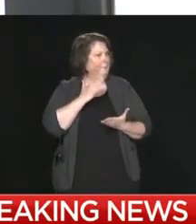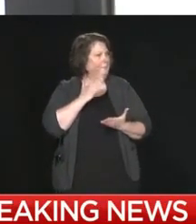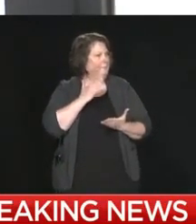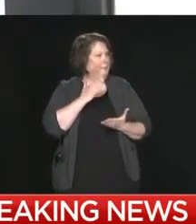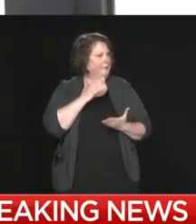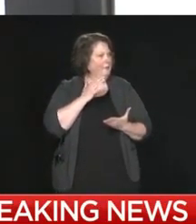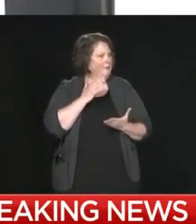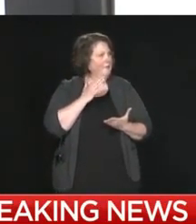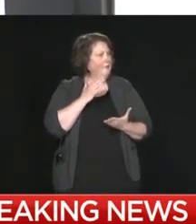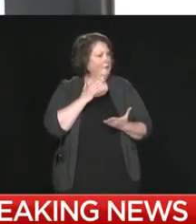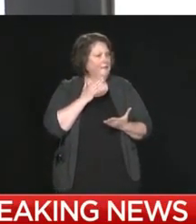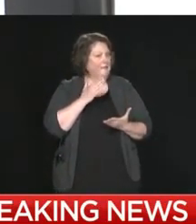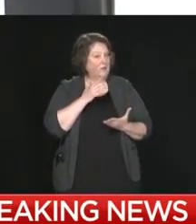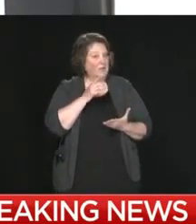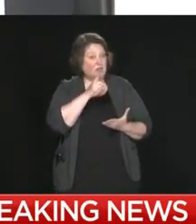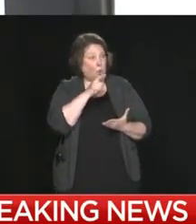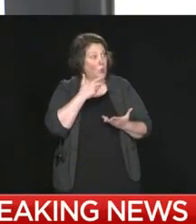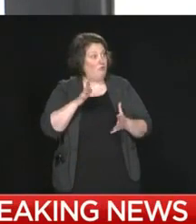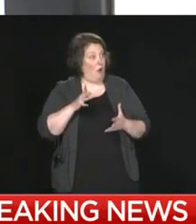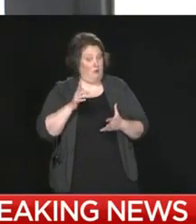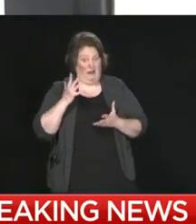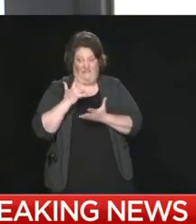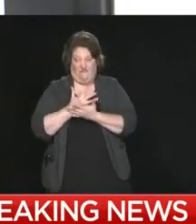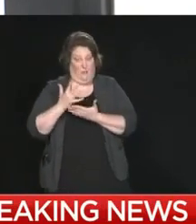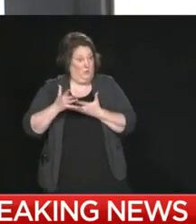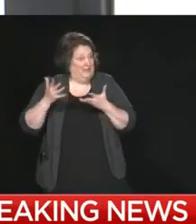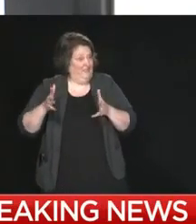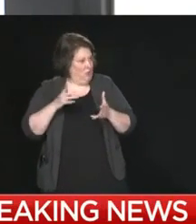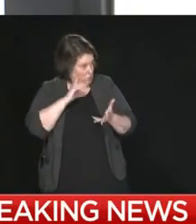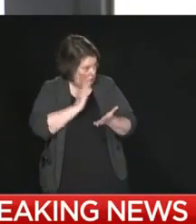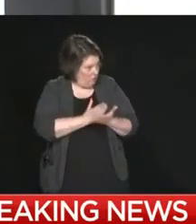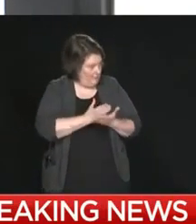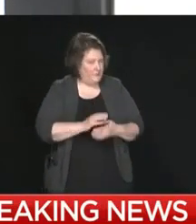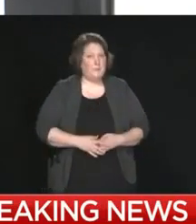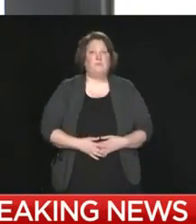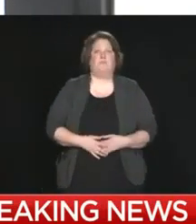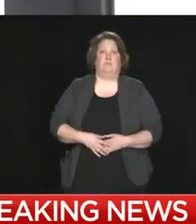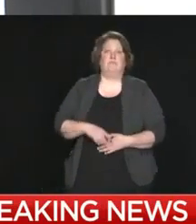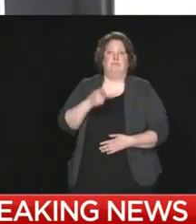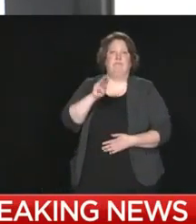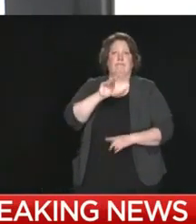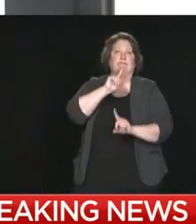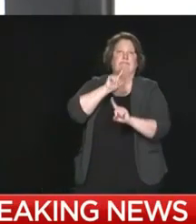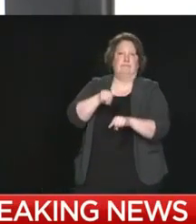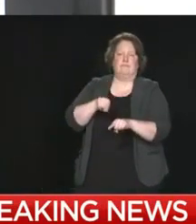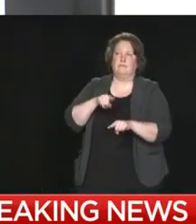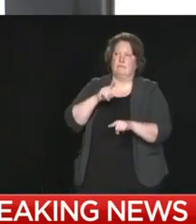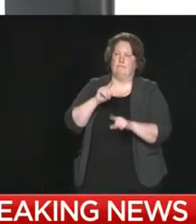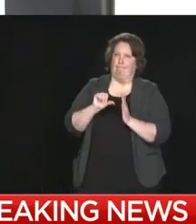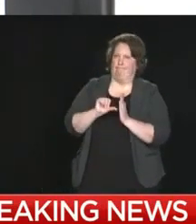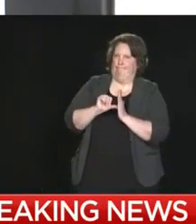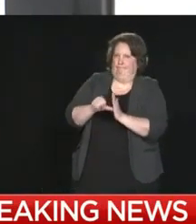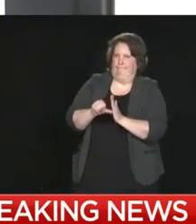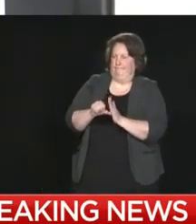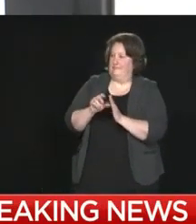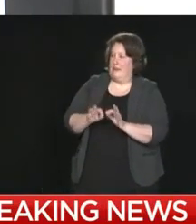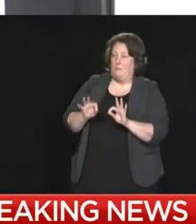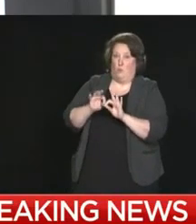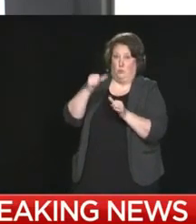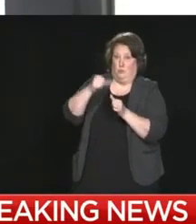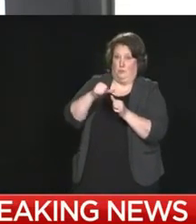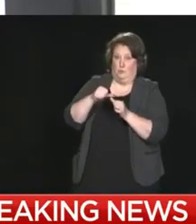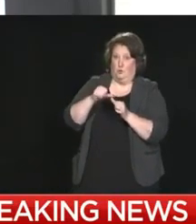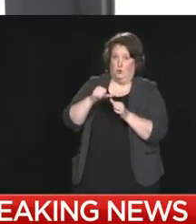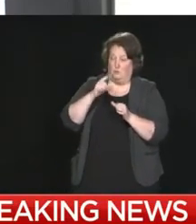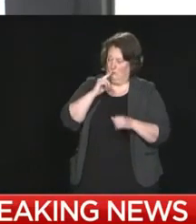those who have obtained the CERB over 16 weeks? I think it's important to understand that at each and every step, we